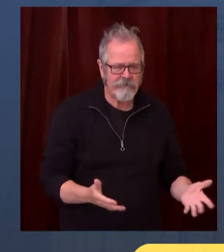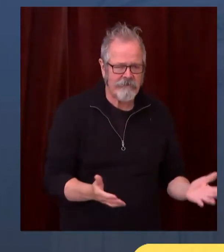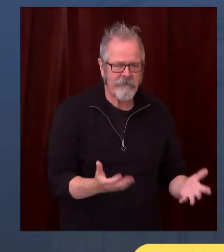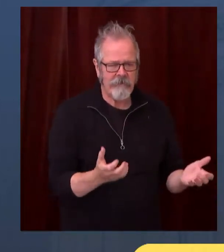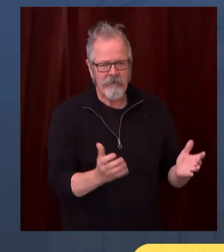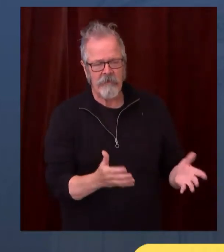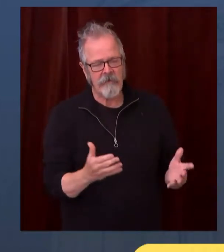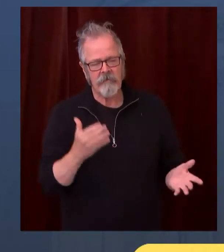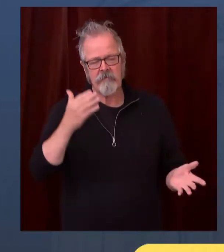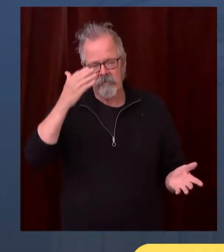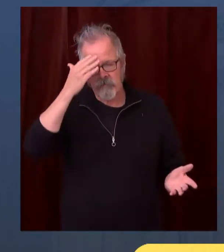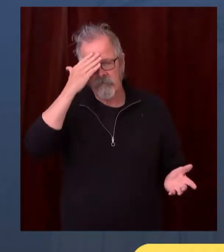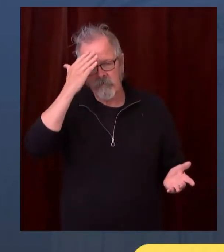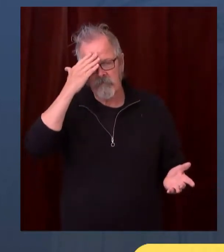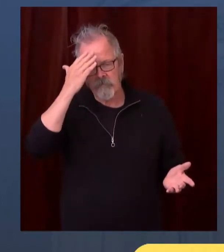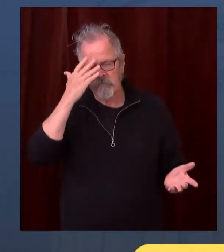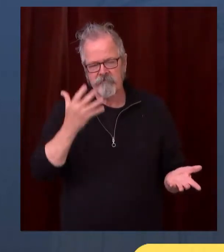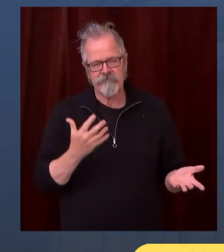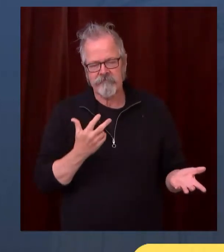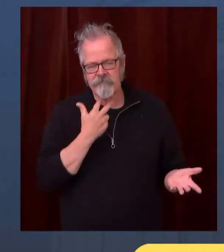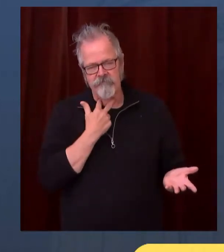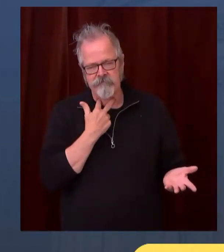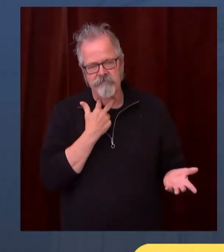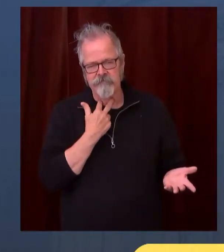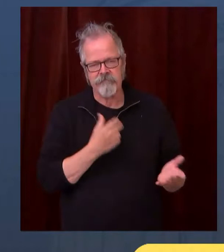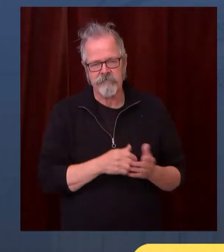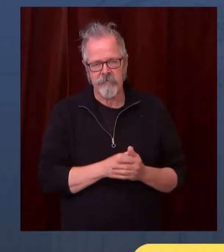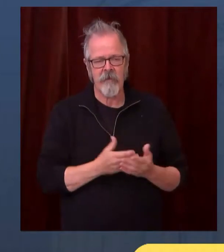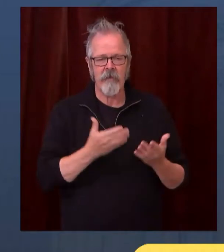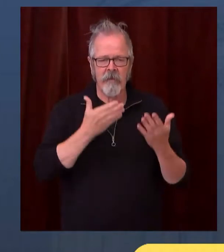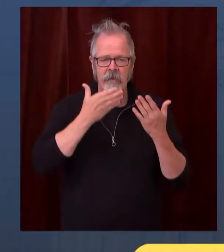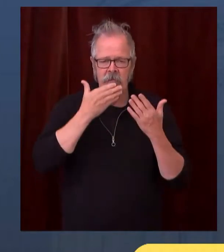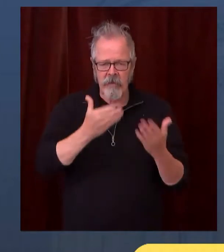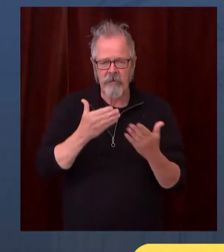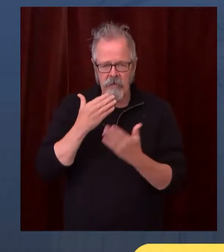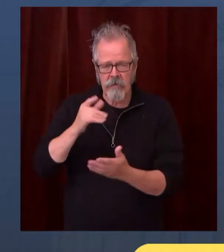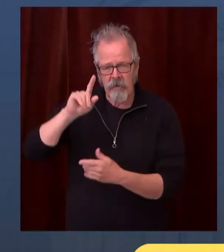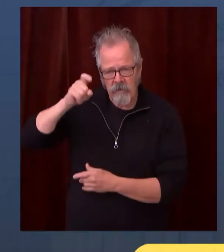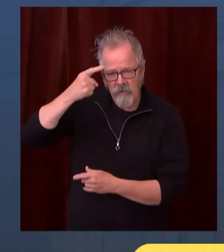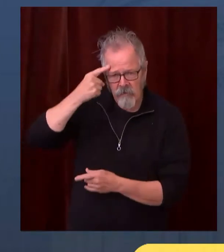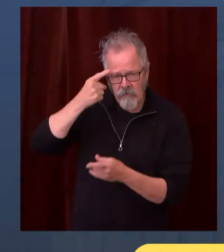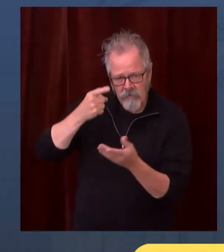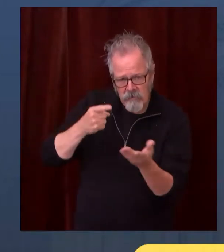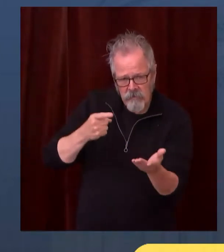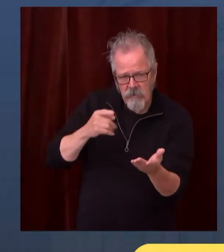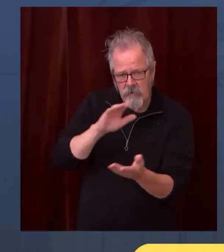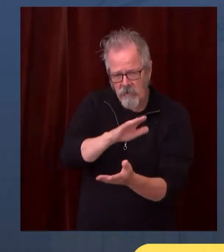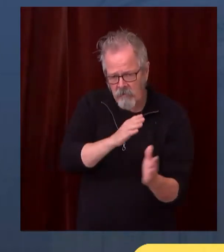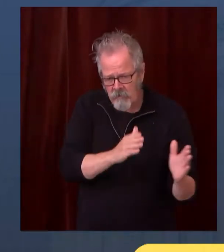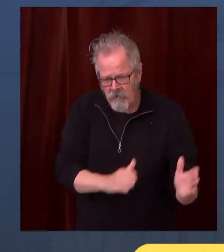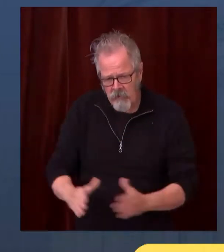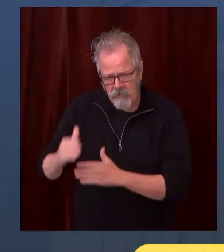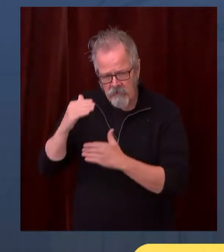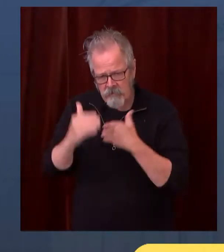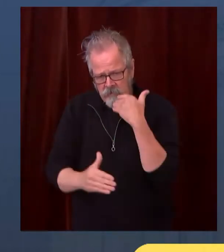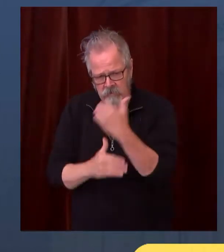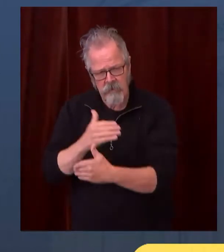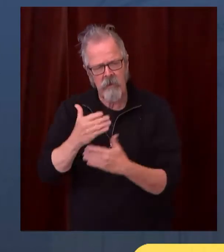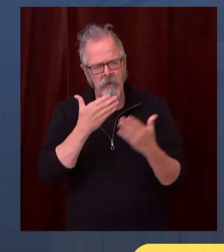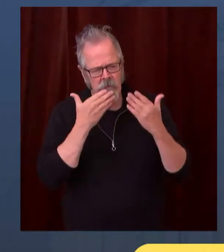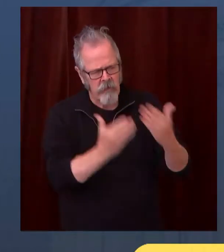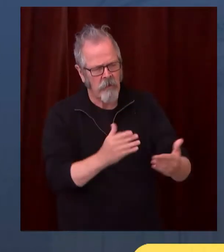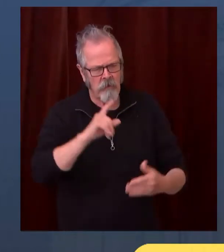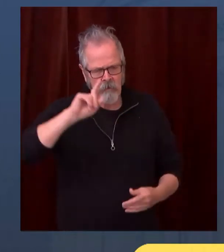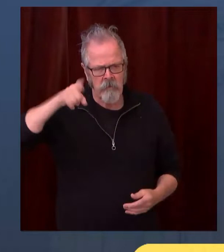that, and I will turn it back to you, and when we're ready to go through the details, we can do some of that. You